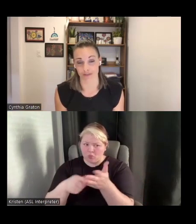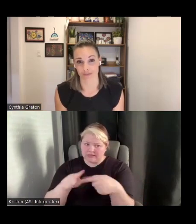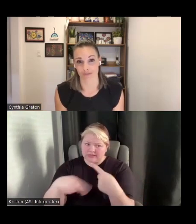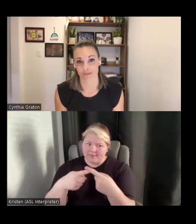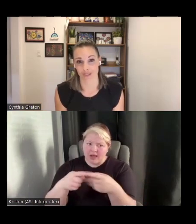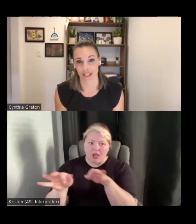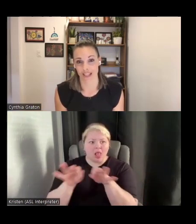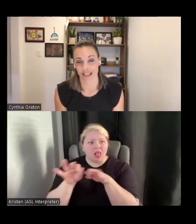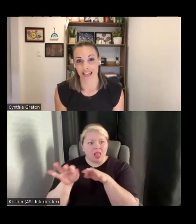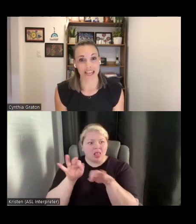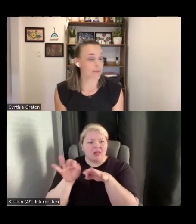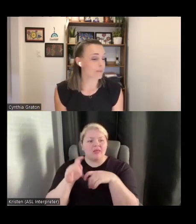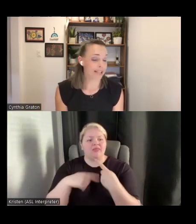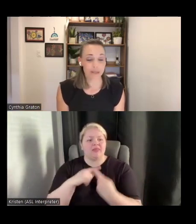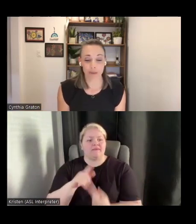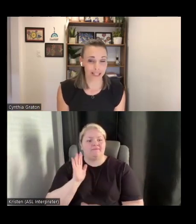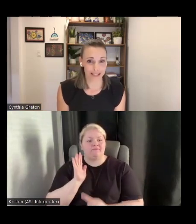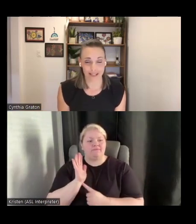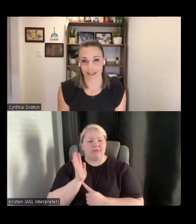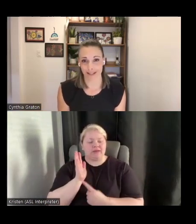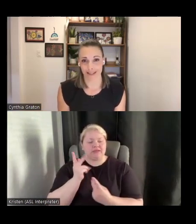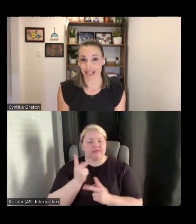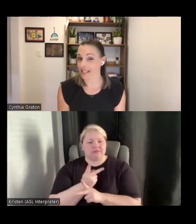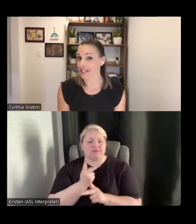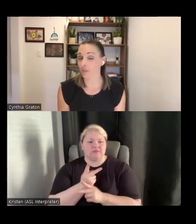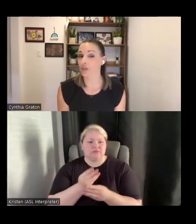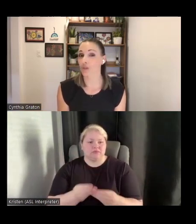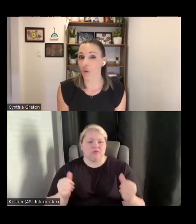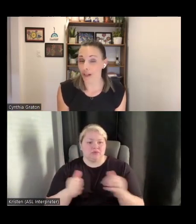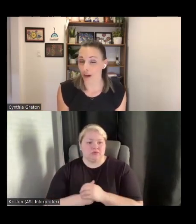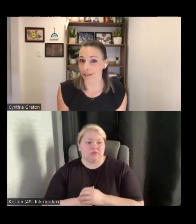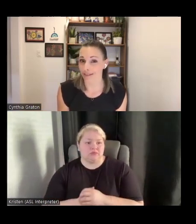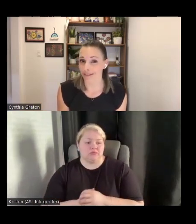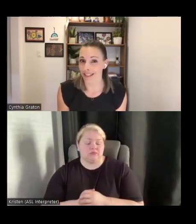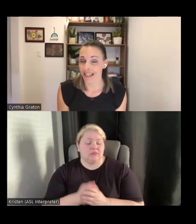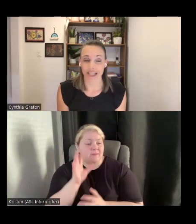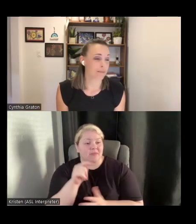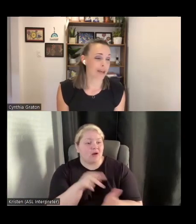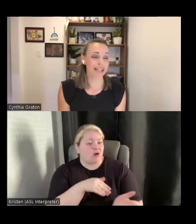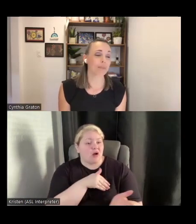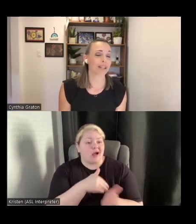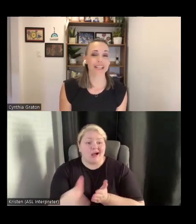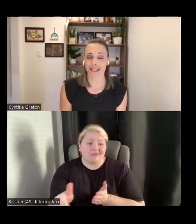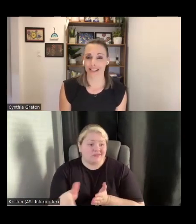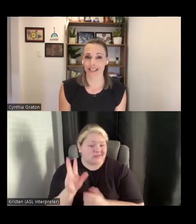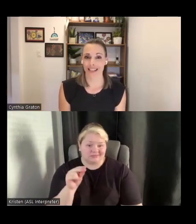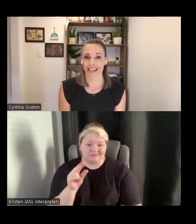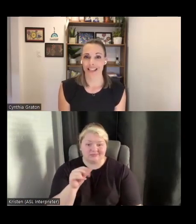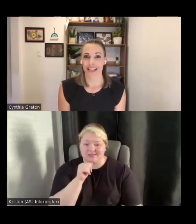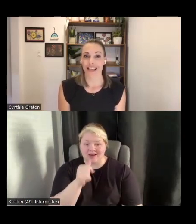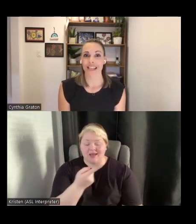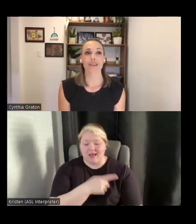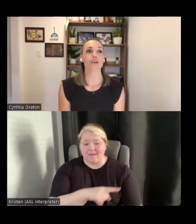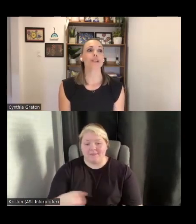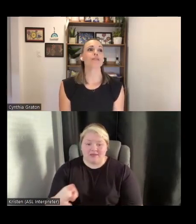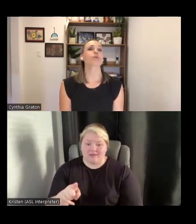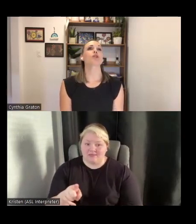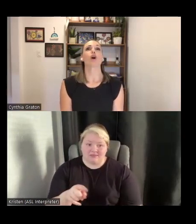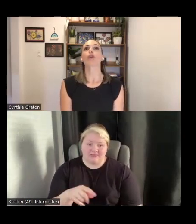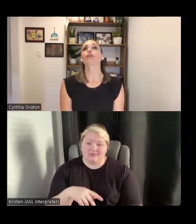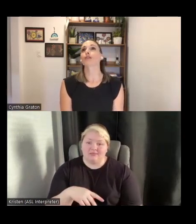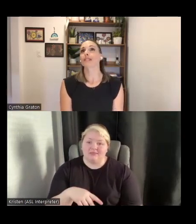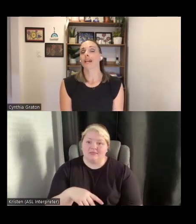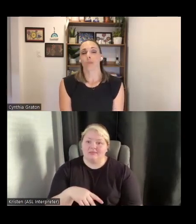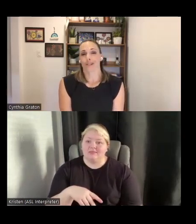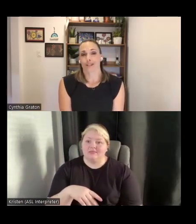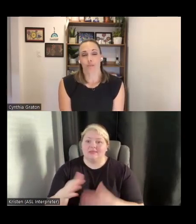solution. In many places, that's not what's going on. In many places, even if we